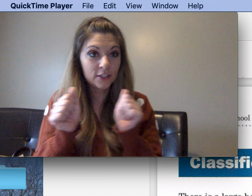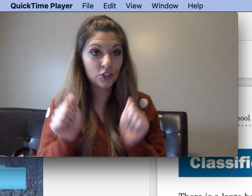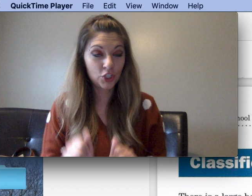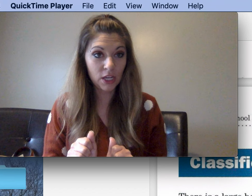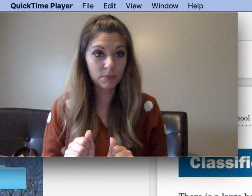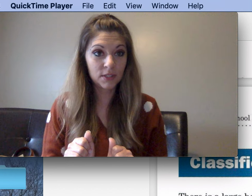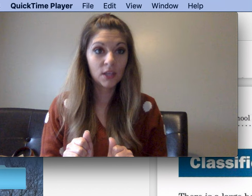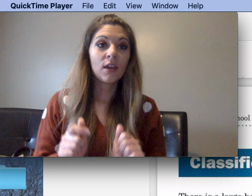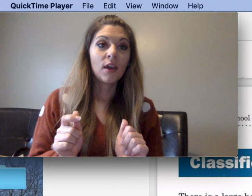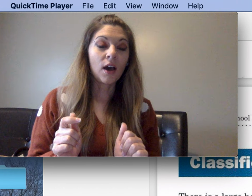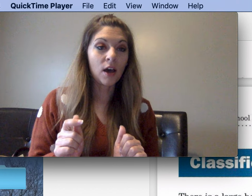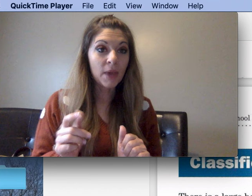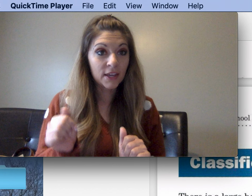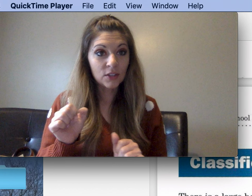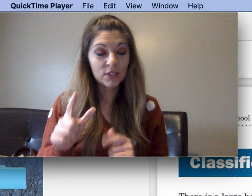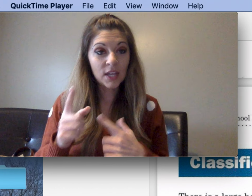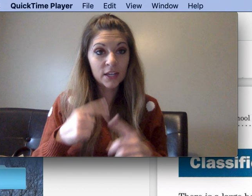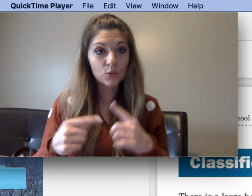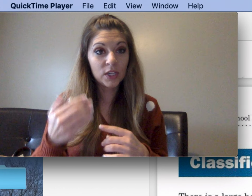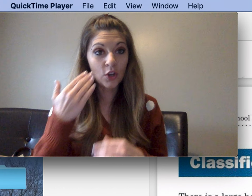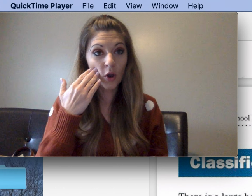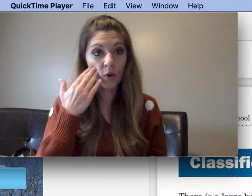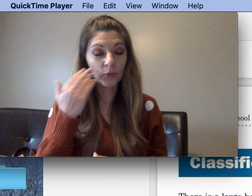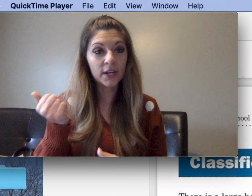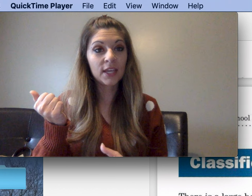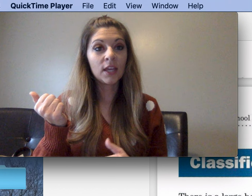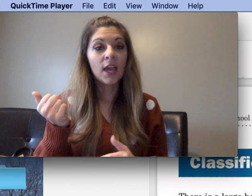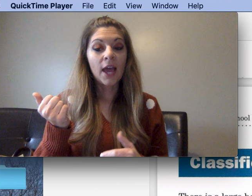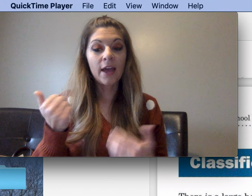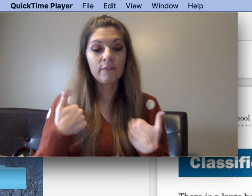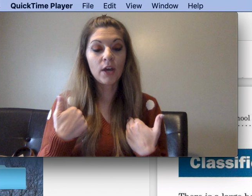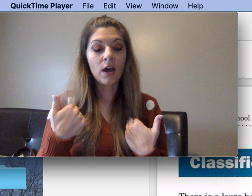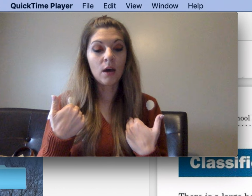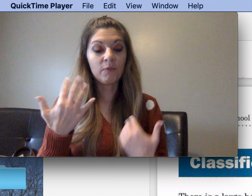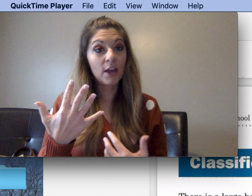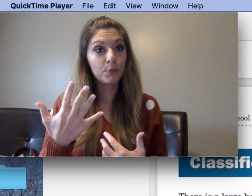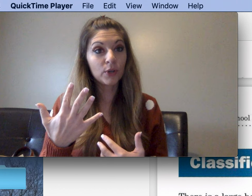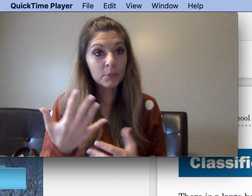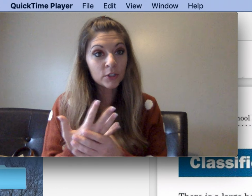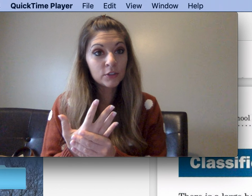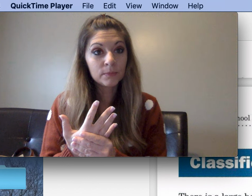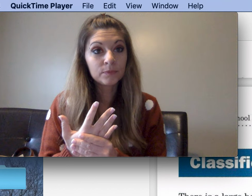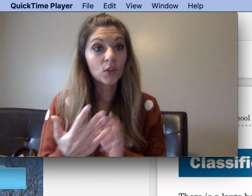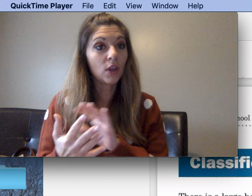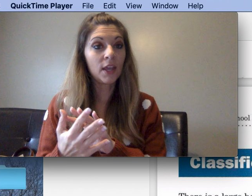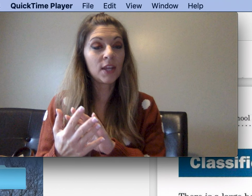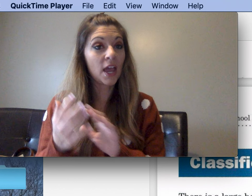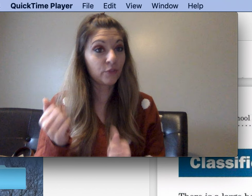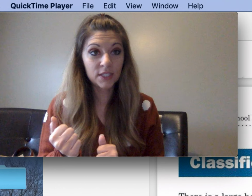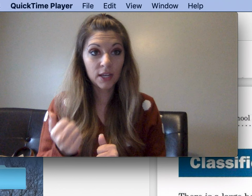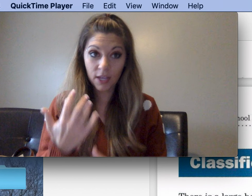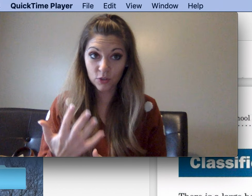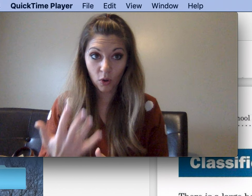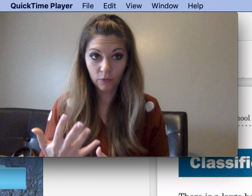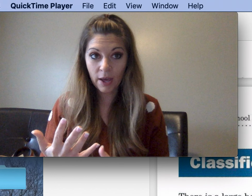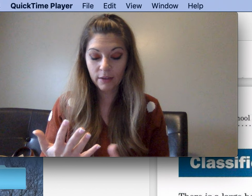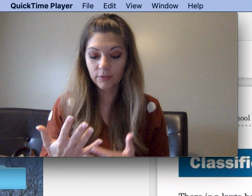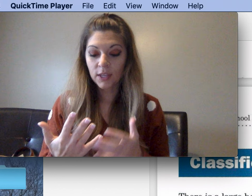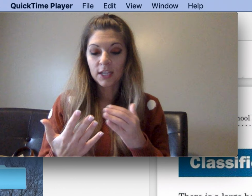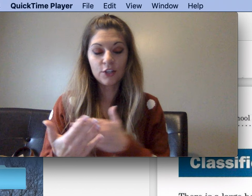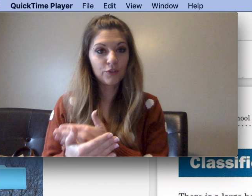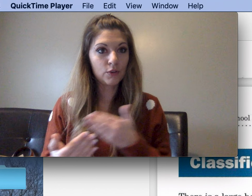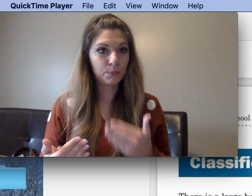are hand shapes. ASL signs, we know already, have 5 parameters, and every sign has all